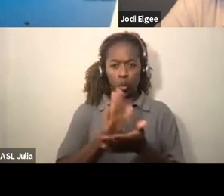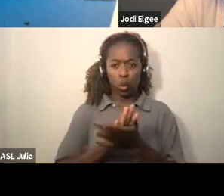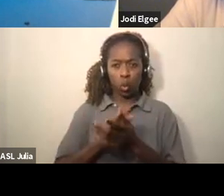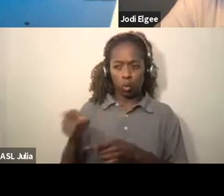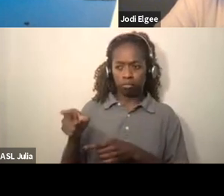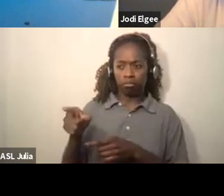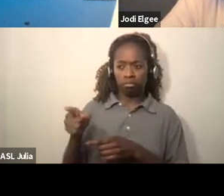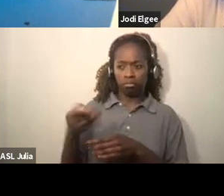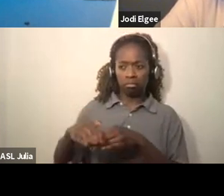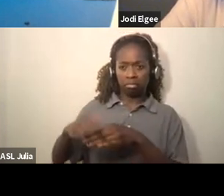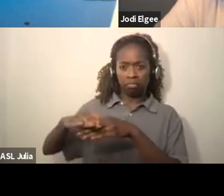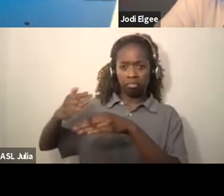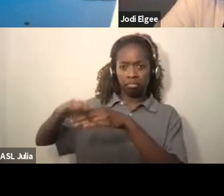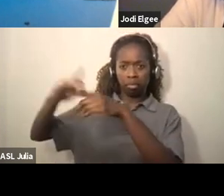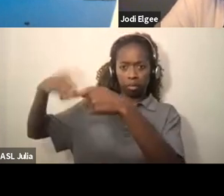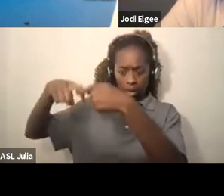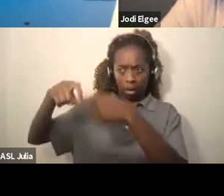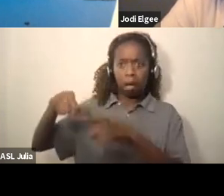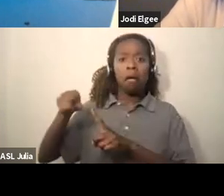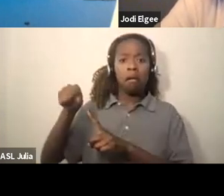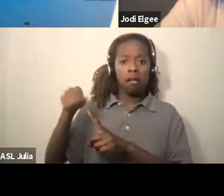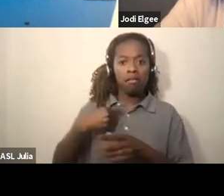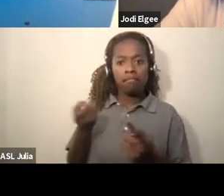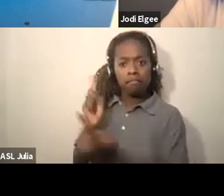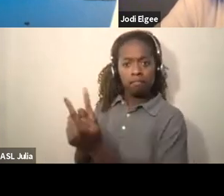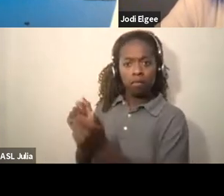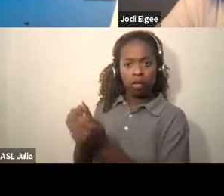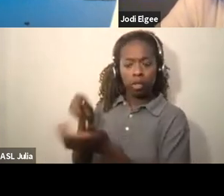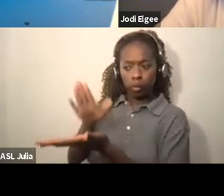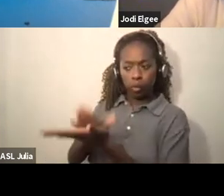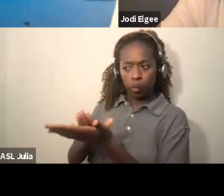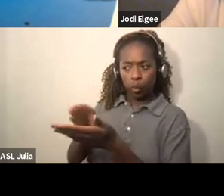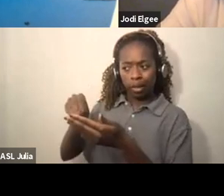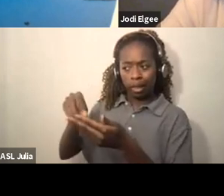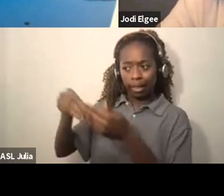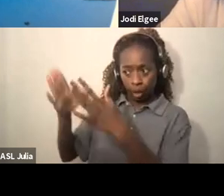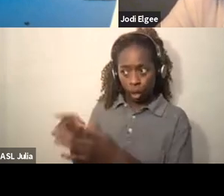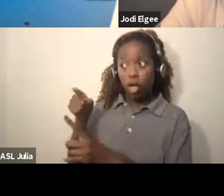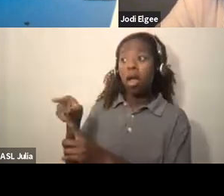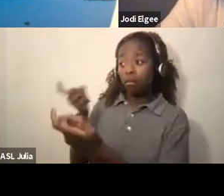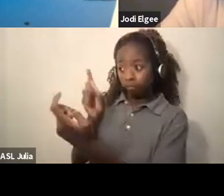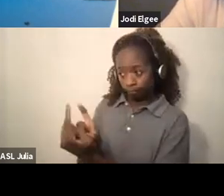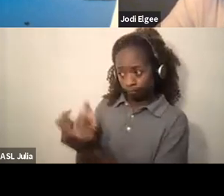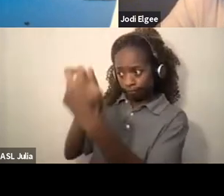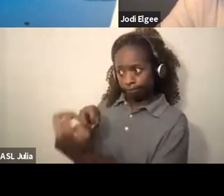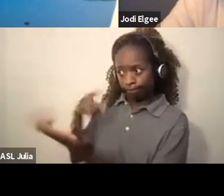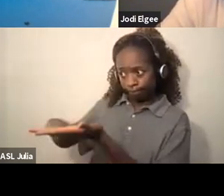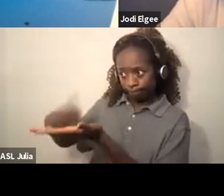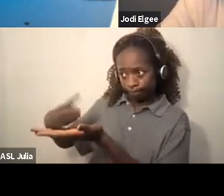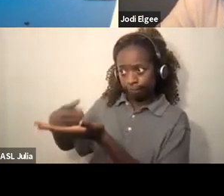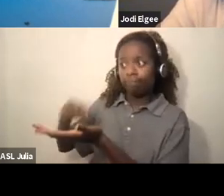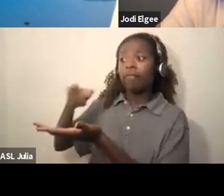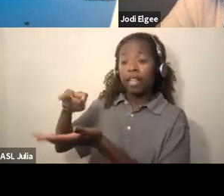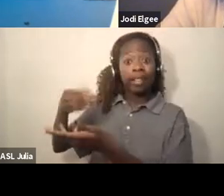suspension rates and they meet with the school leader and the school leader in turn is supposed to meet with the staff so that they can they can identify